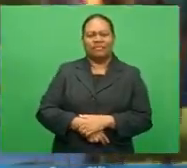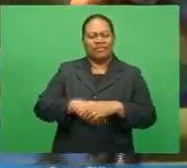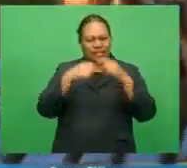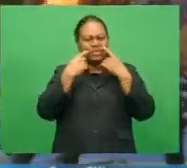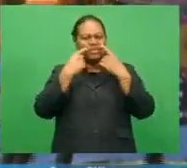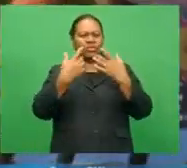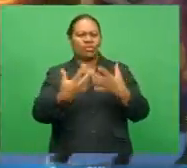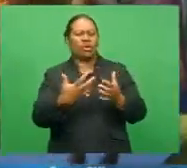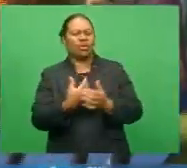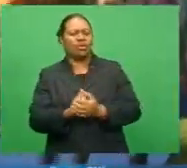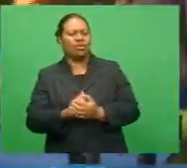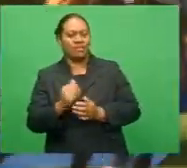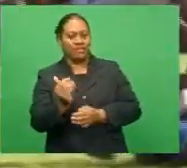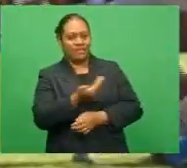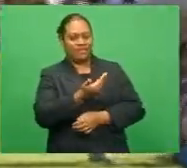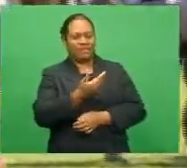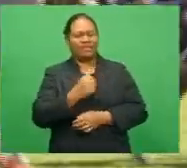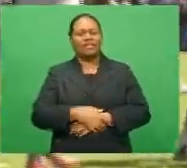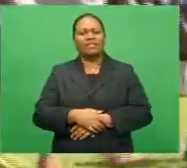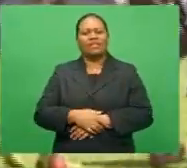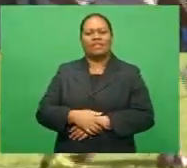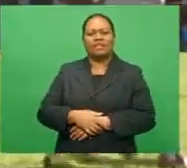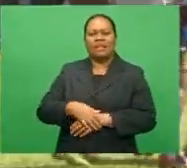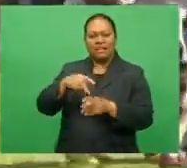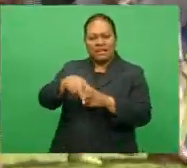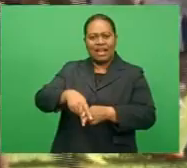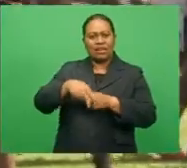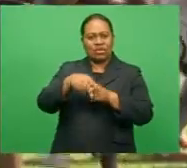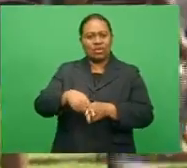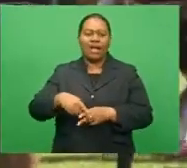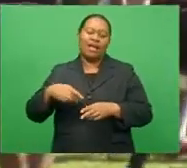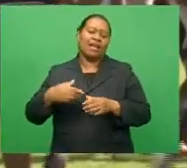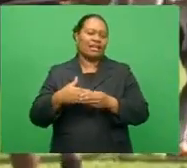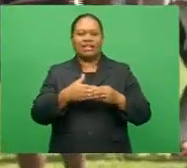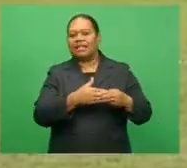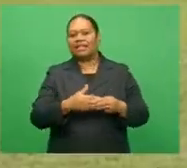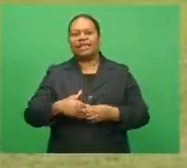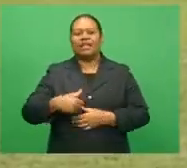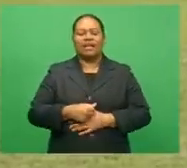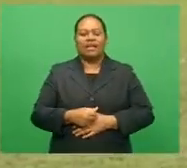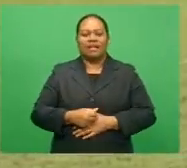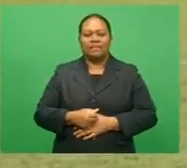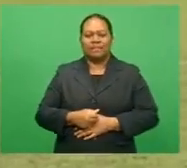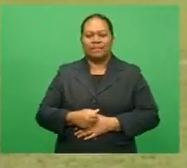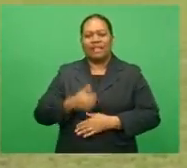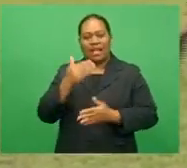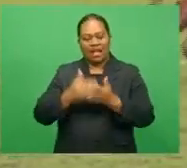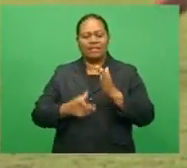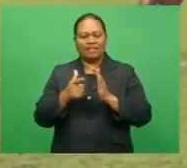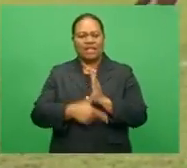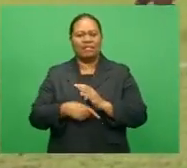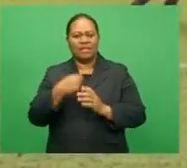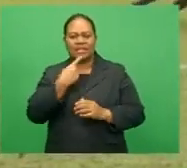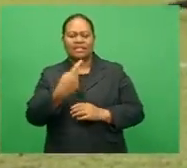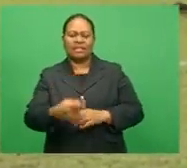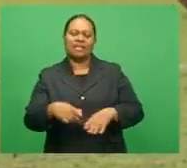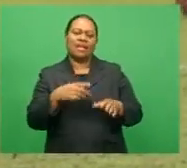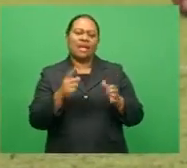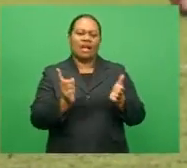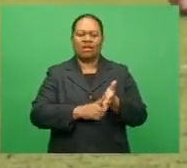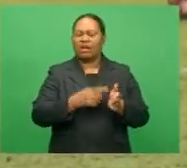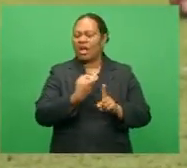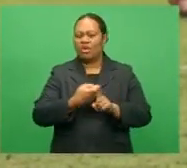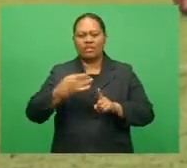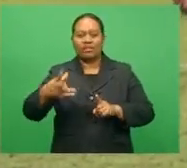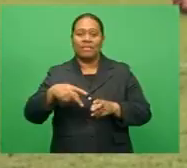encounter kept fans on the edge of their seats as Nandronga led 7-5 at half-time. Sireli Kalaudava powered his way over